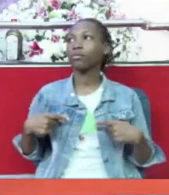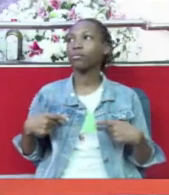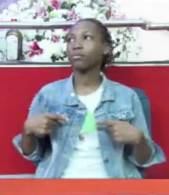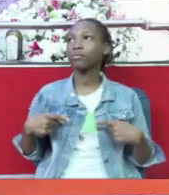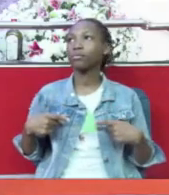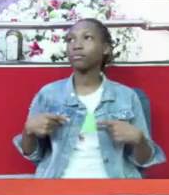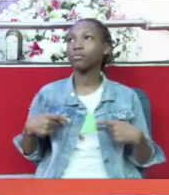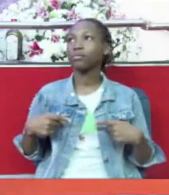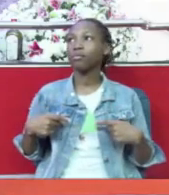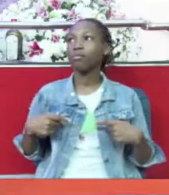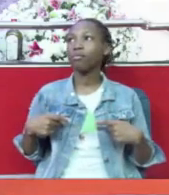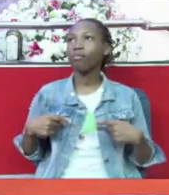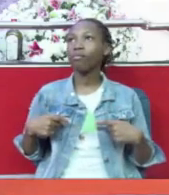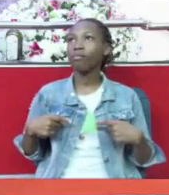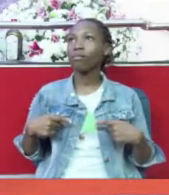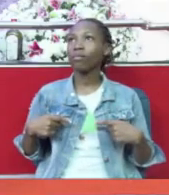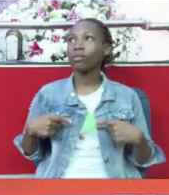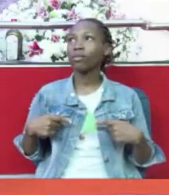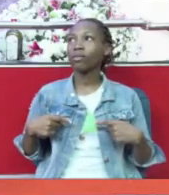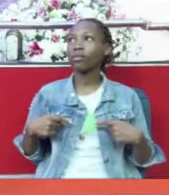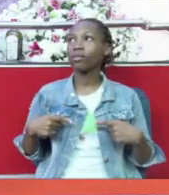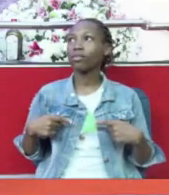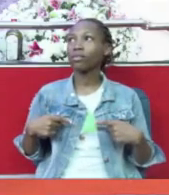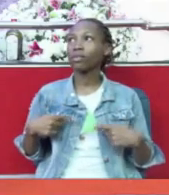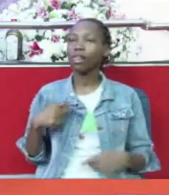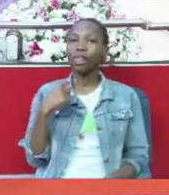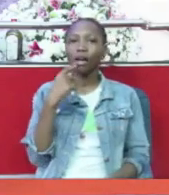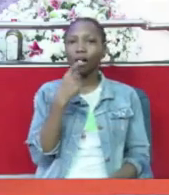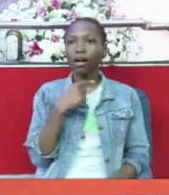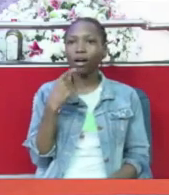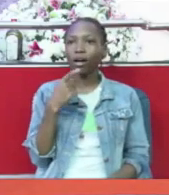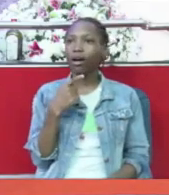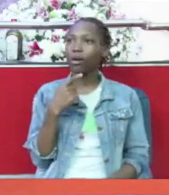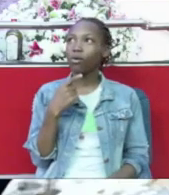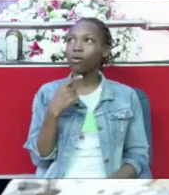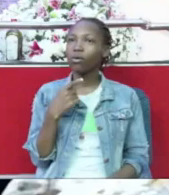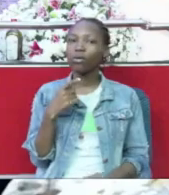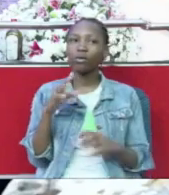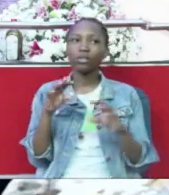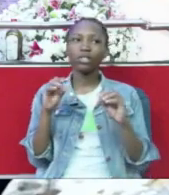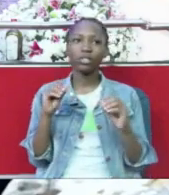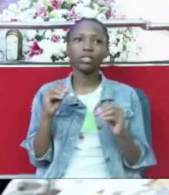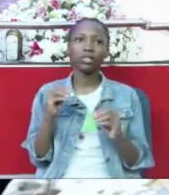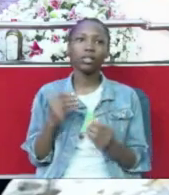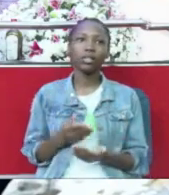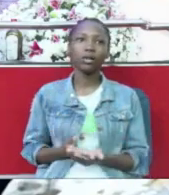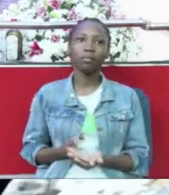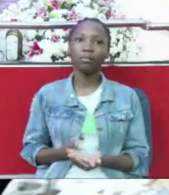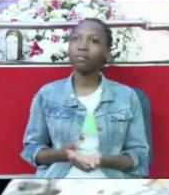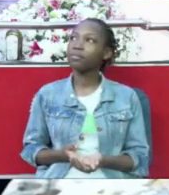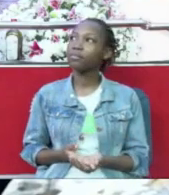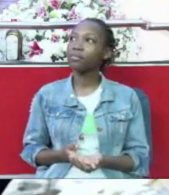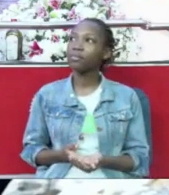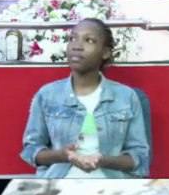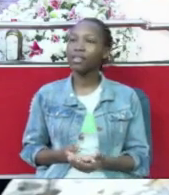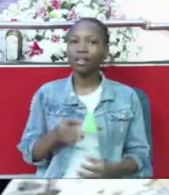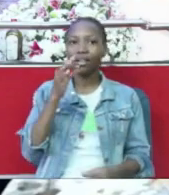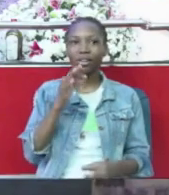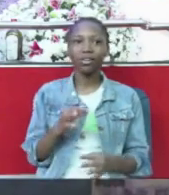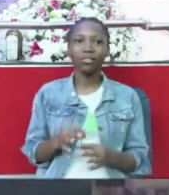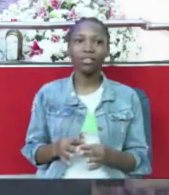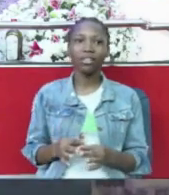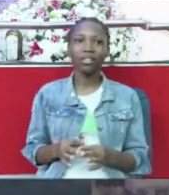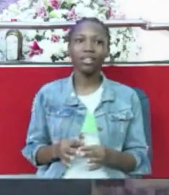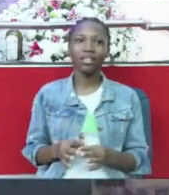Ni uwekezaji gani tuko nao juu yao? How are we doing? Tunafanya namna gani? In passing on our faith to the